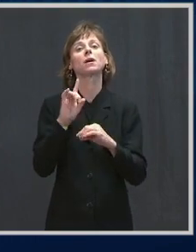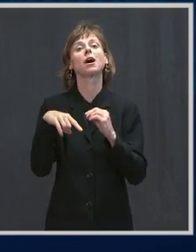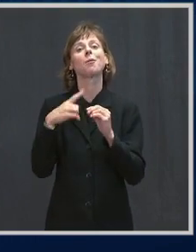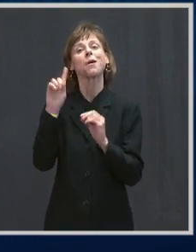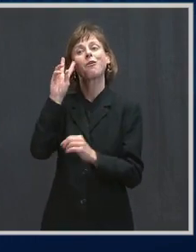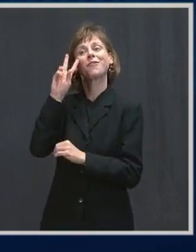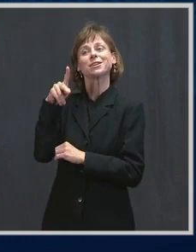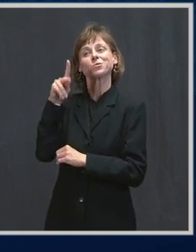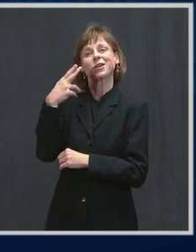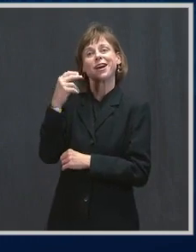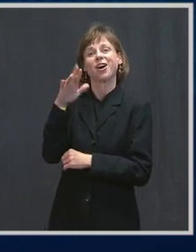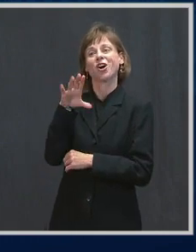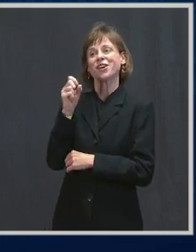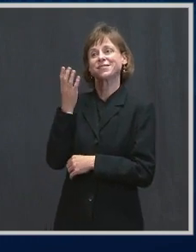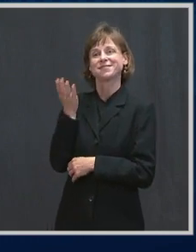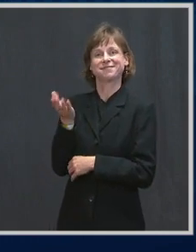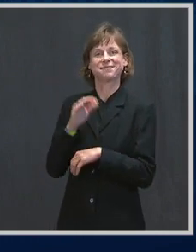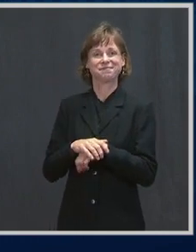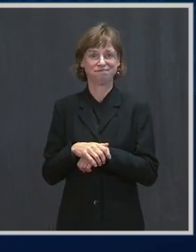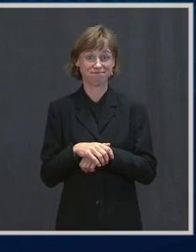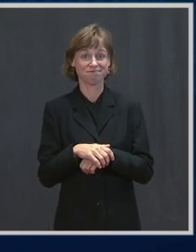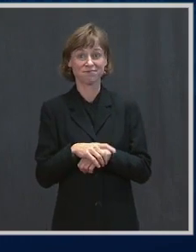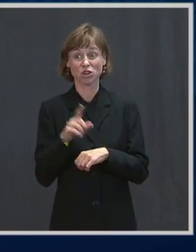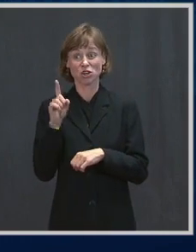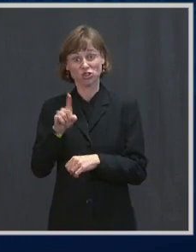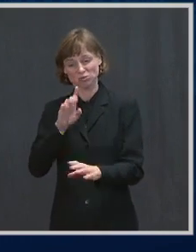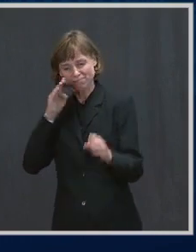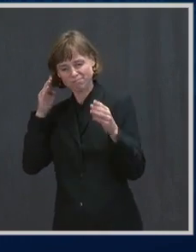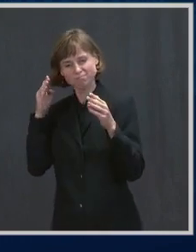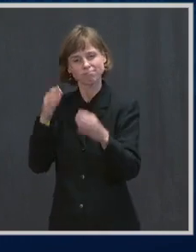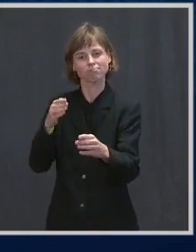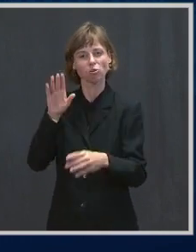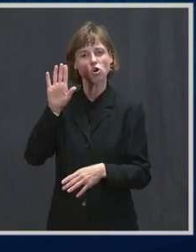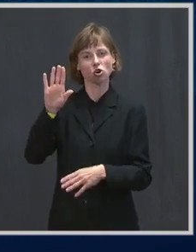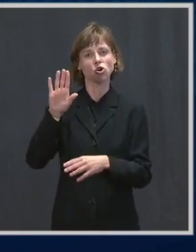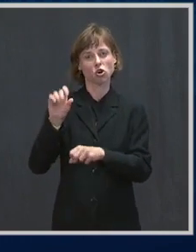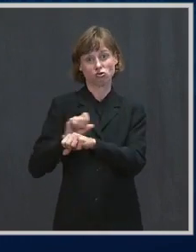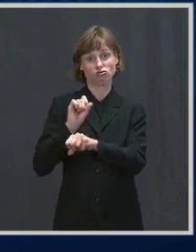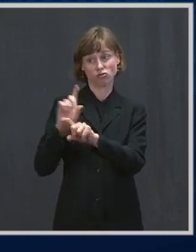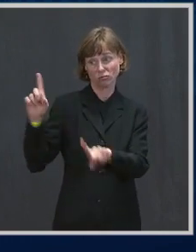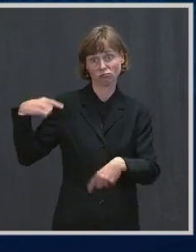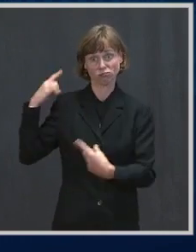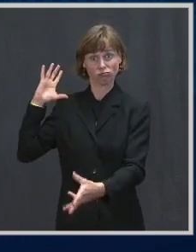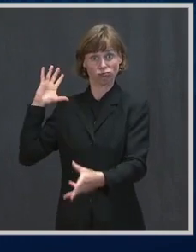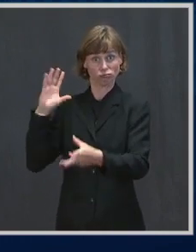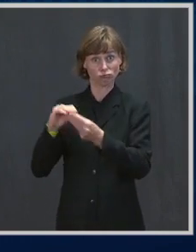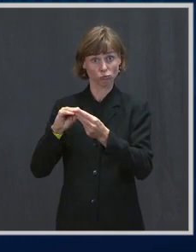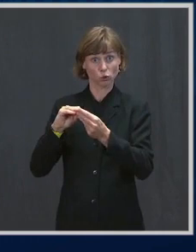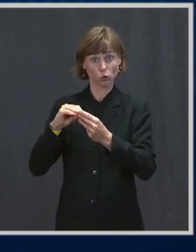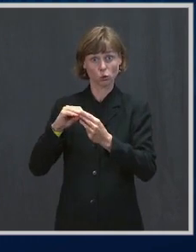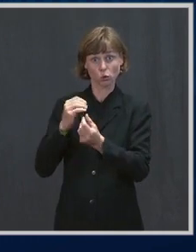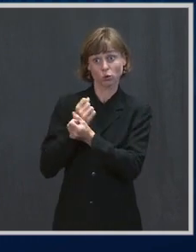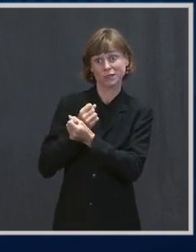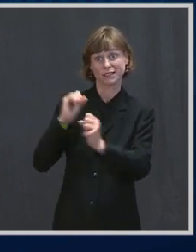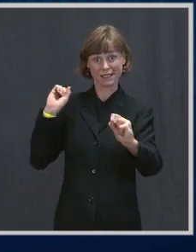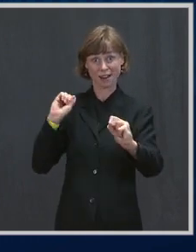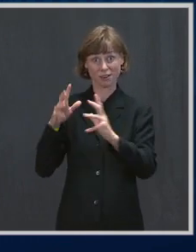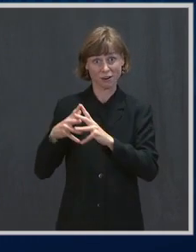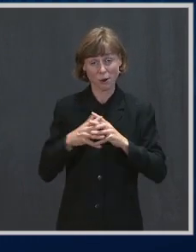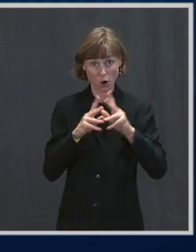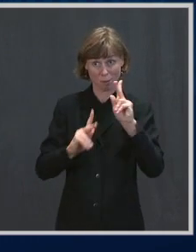Harris. She's dedicated her career to the security of the American people as a district